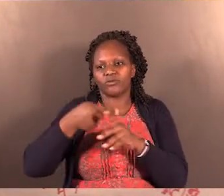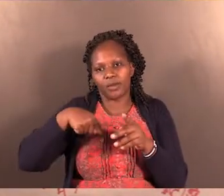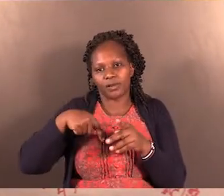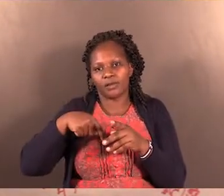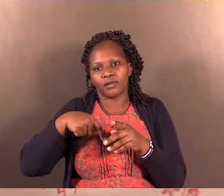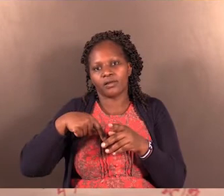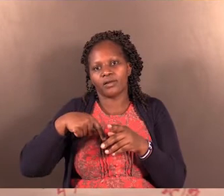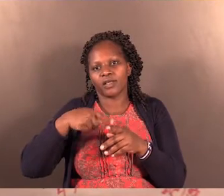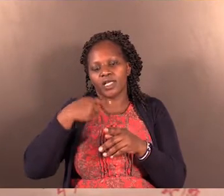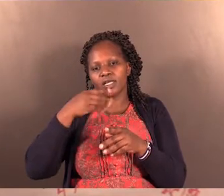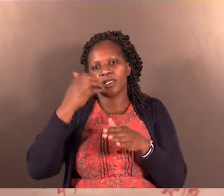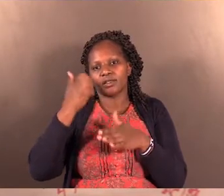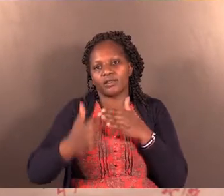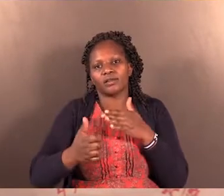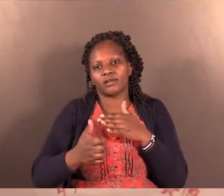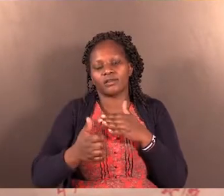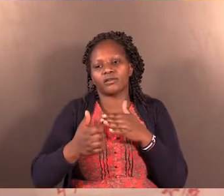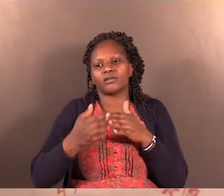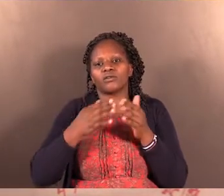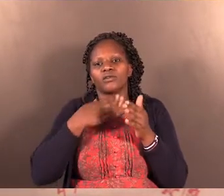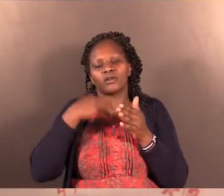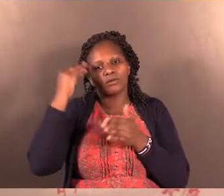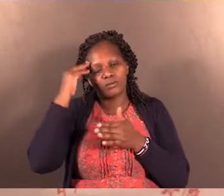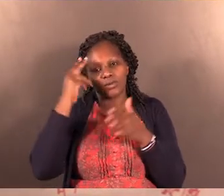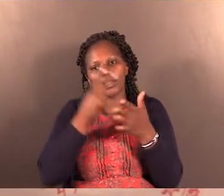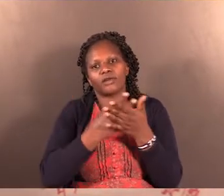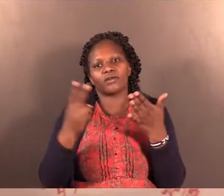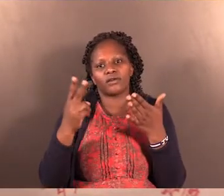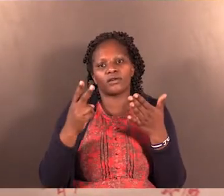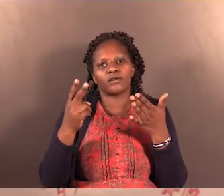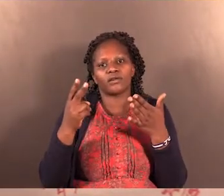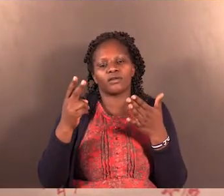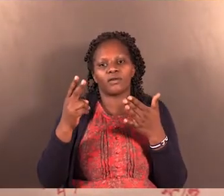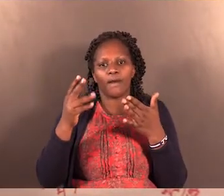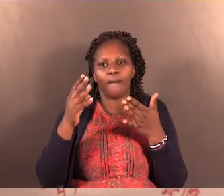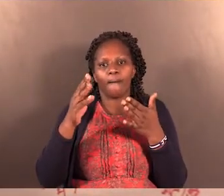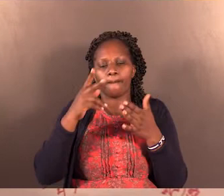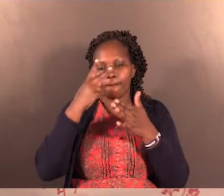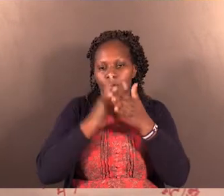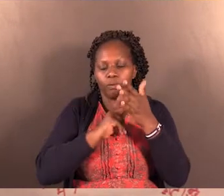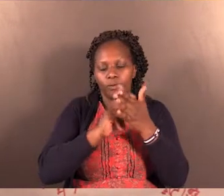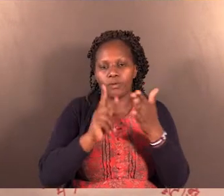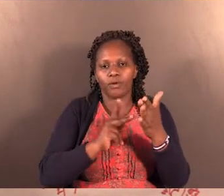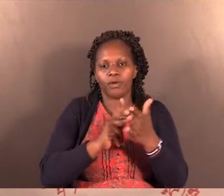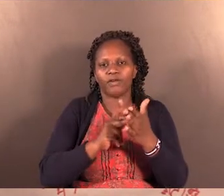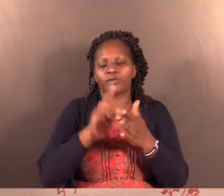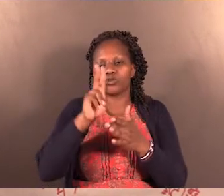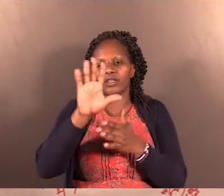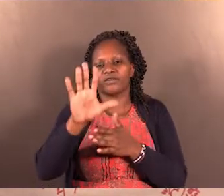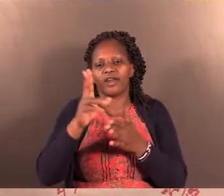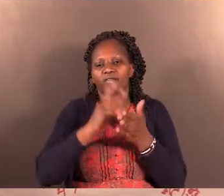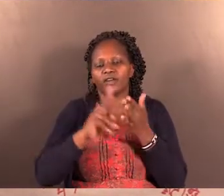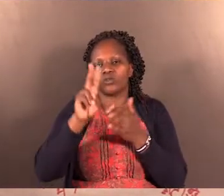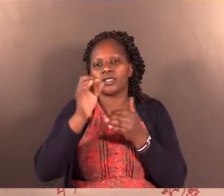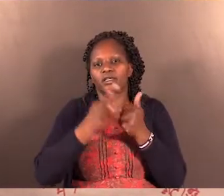from us. And so in conclusion, I also want us to do a memory verse, which is from the book of Proverbs 25, verse